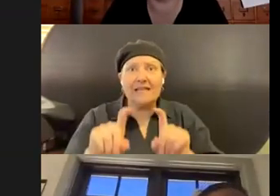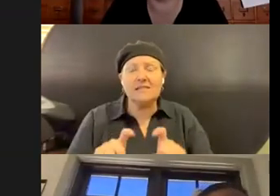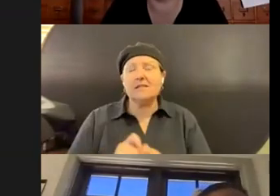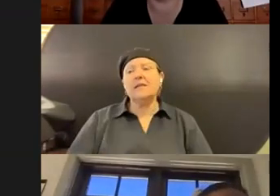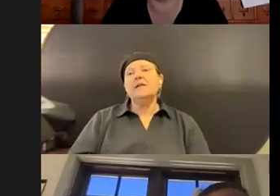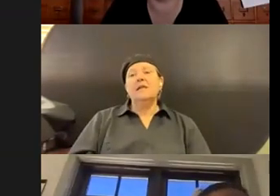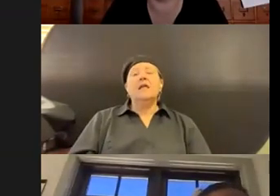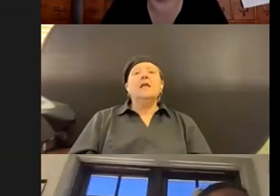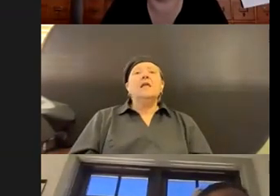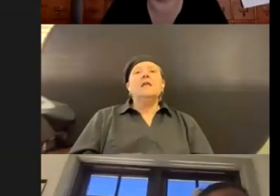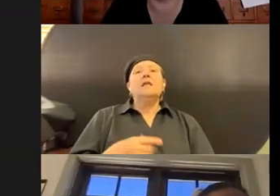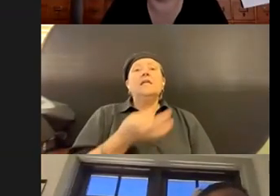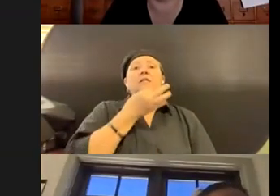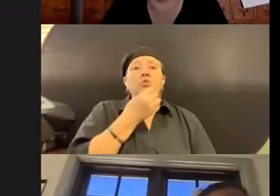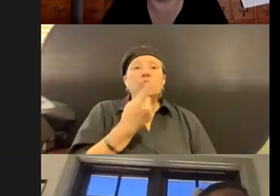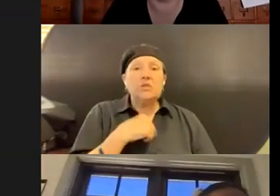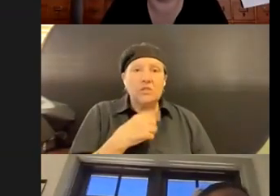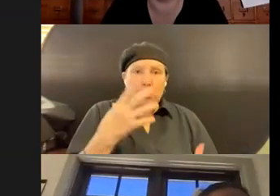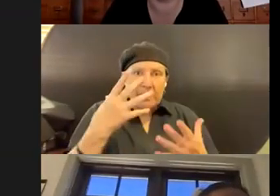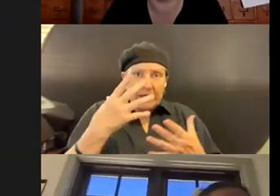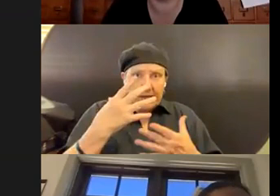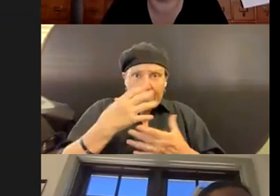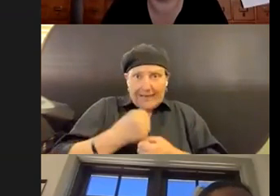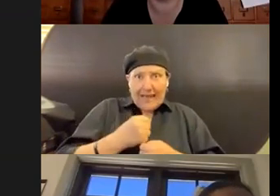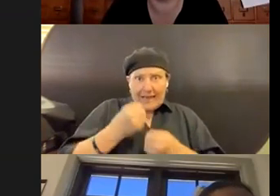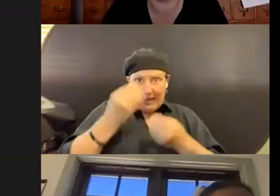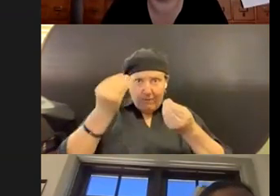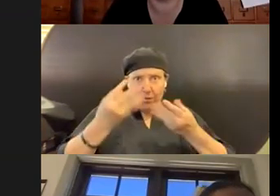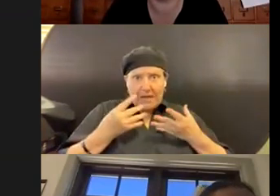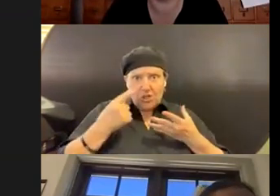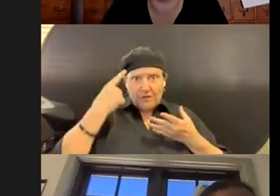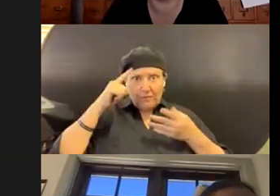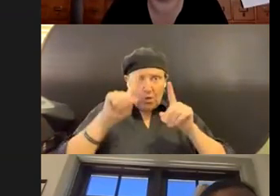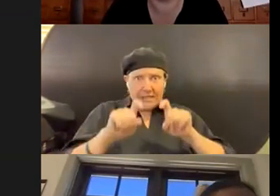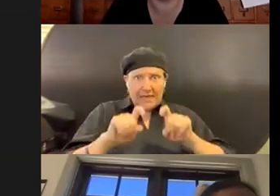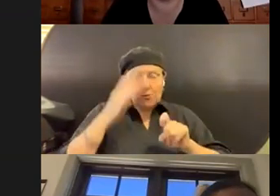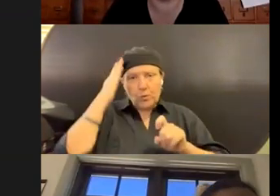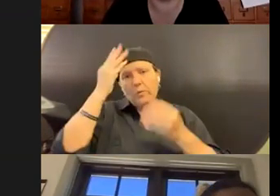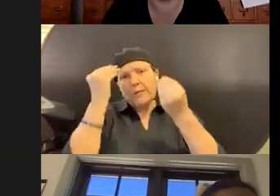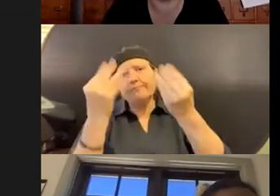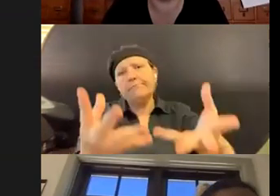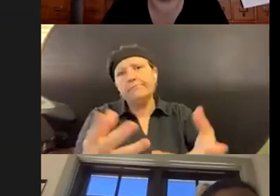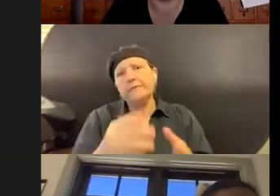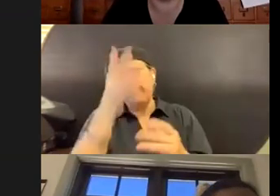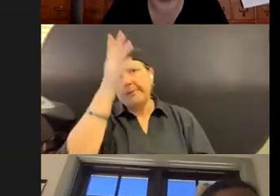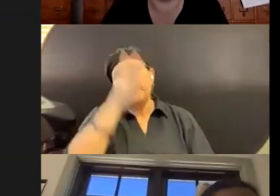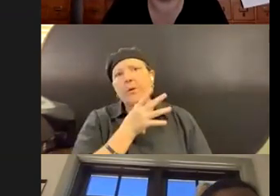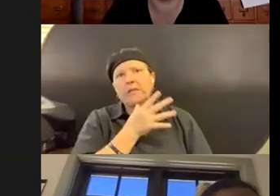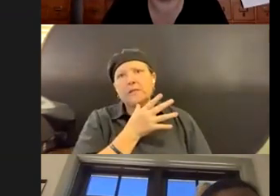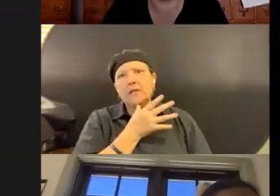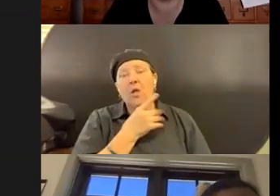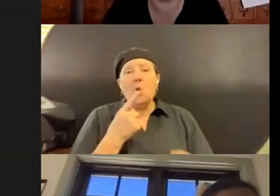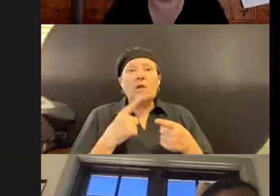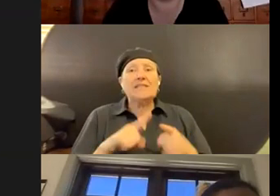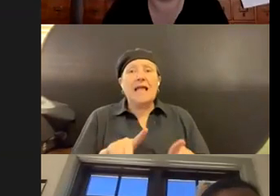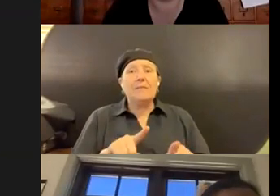information on those assessments, we will make sure to forward it to the parents. I know it's what's happened right now. The district